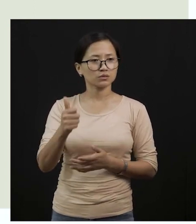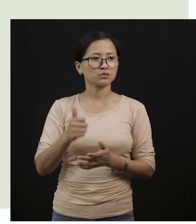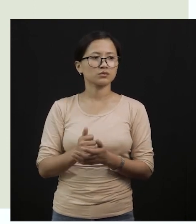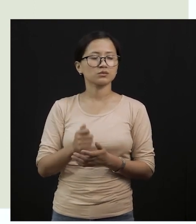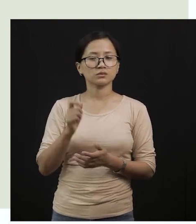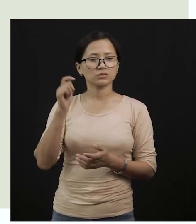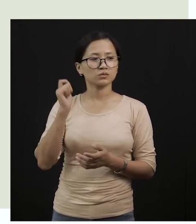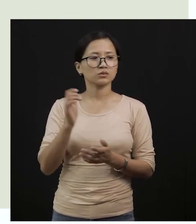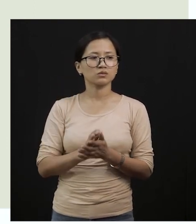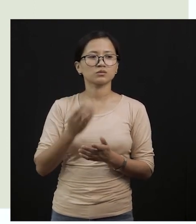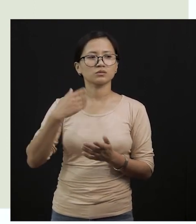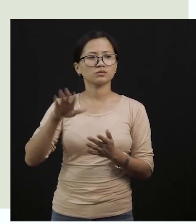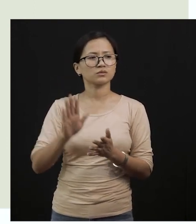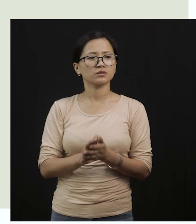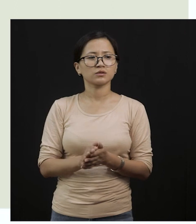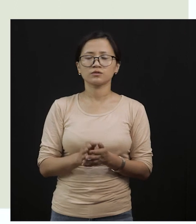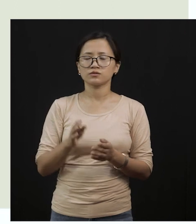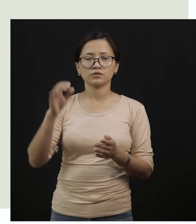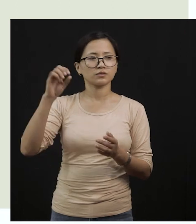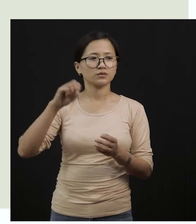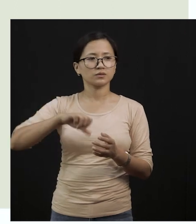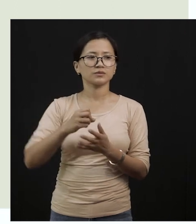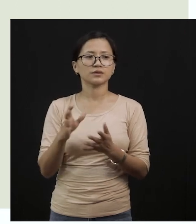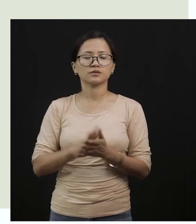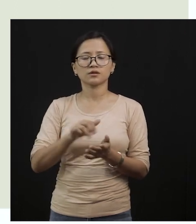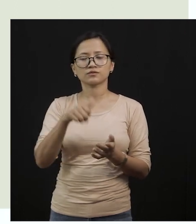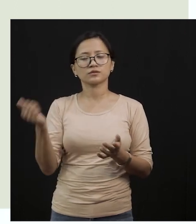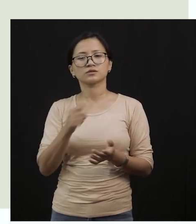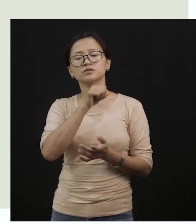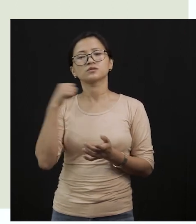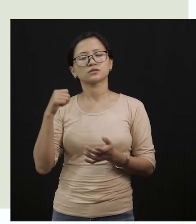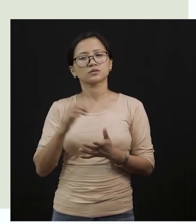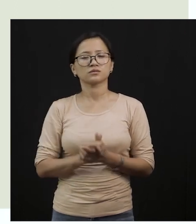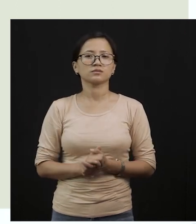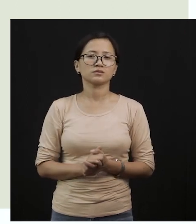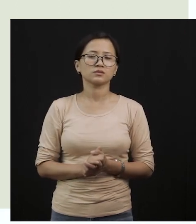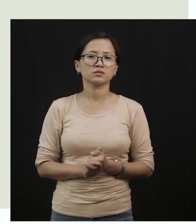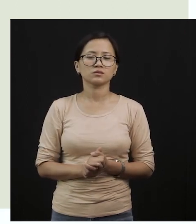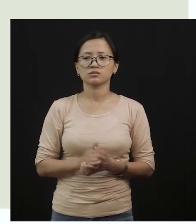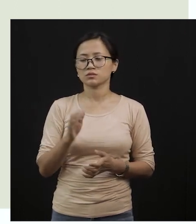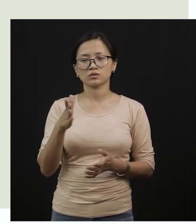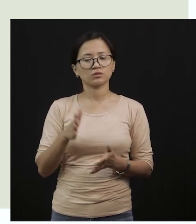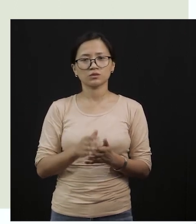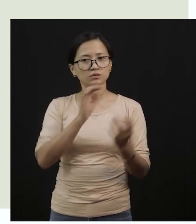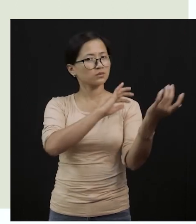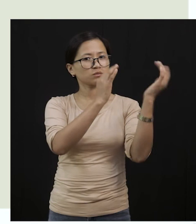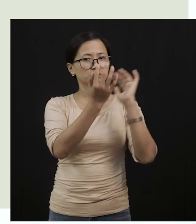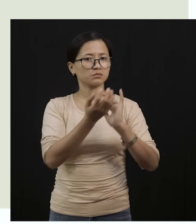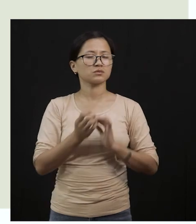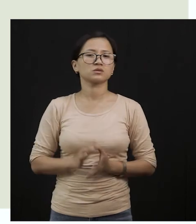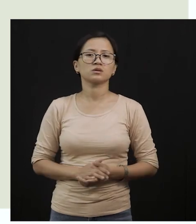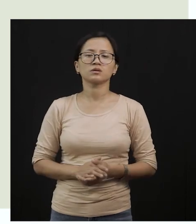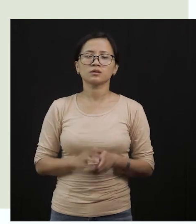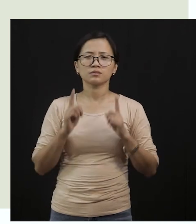never fade even after your death. People remembers her even after her death. She is no more in this world, but